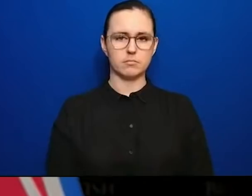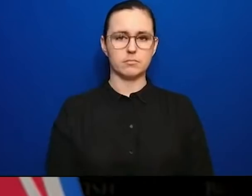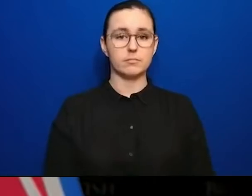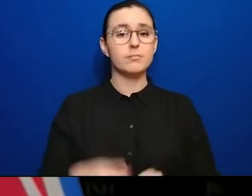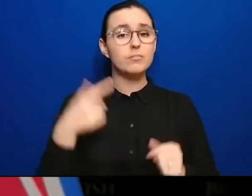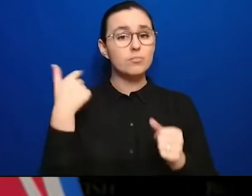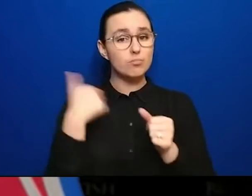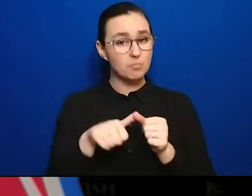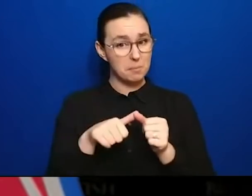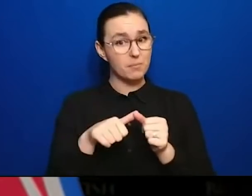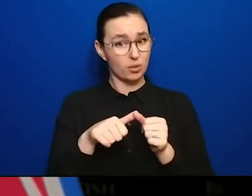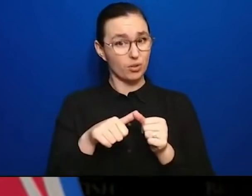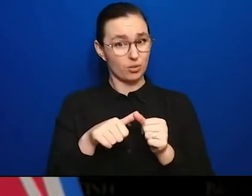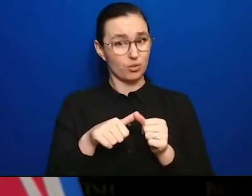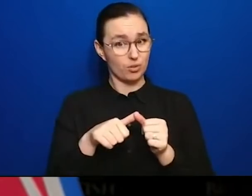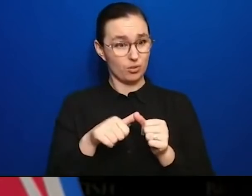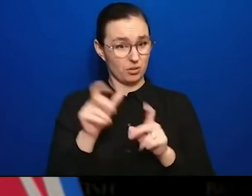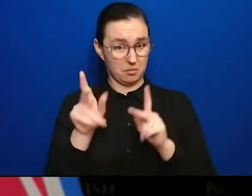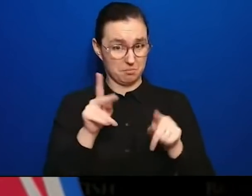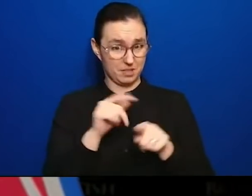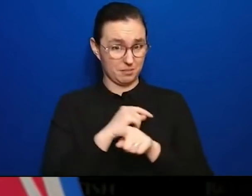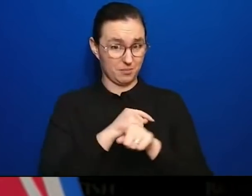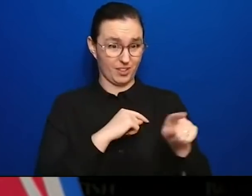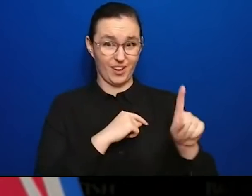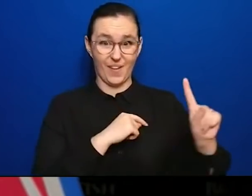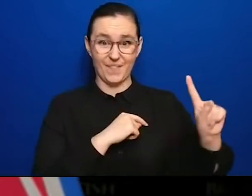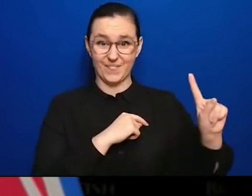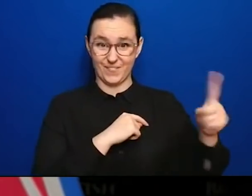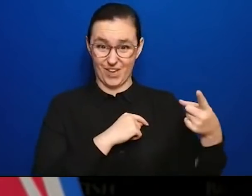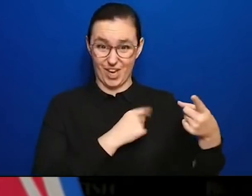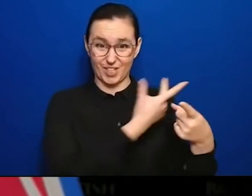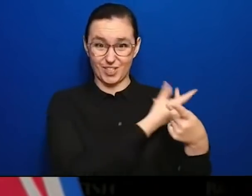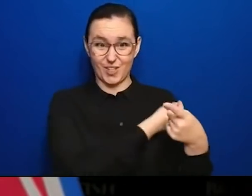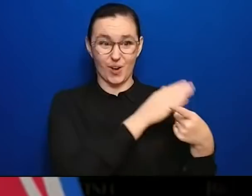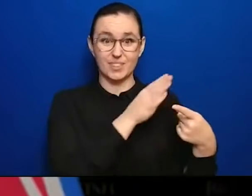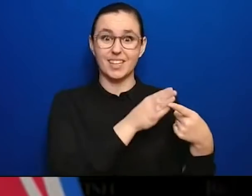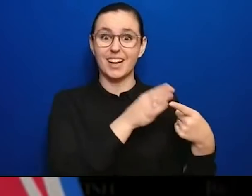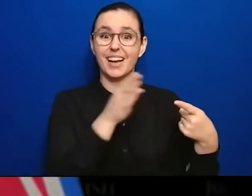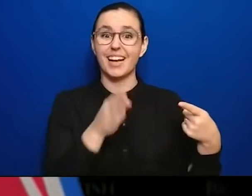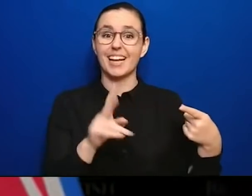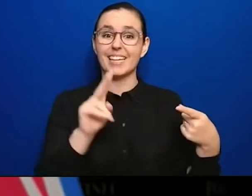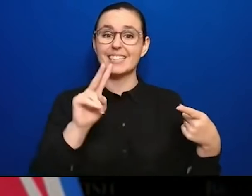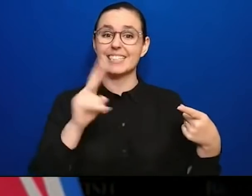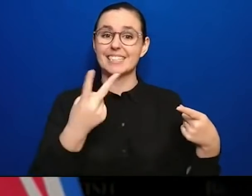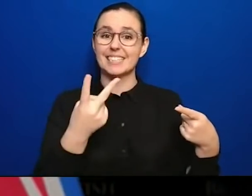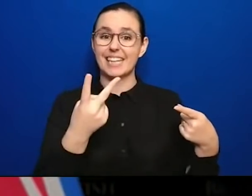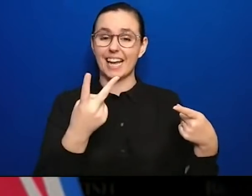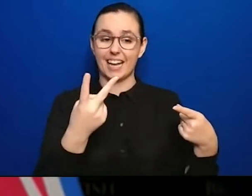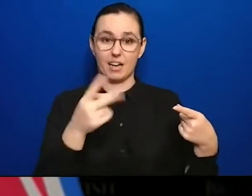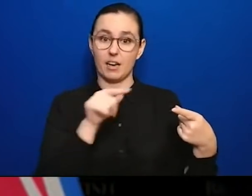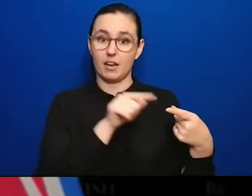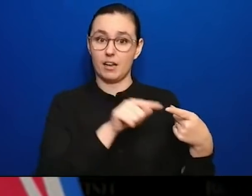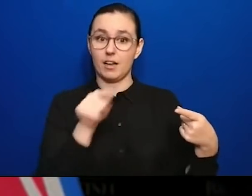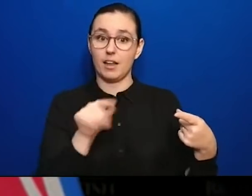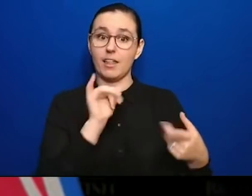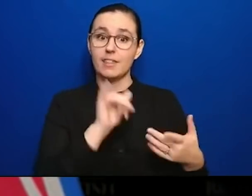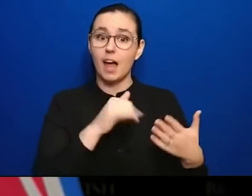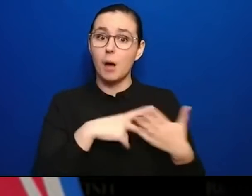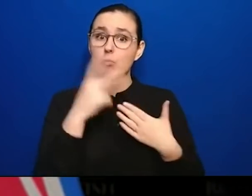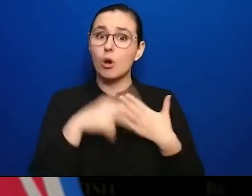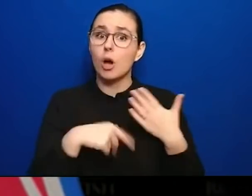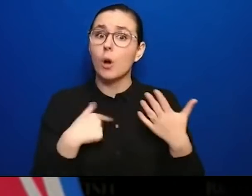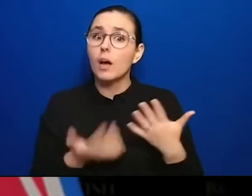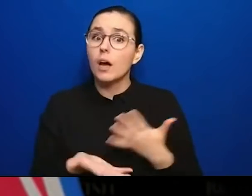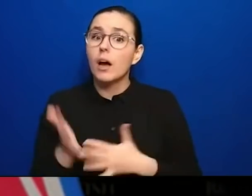giving priority to those who are most vulnerable. Why? Because we saw breakthrough cases in long-term care, in hospitals, breakthrough cases